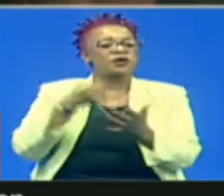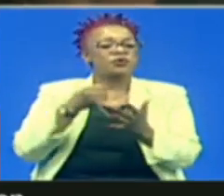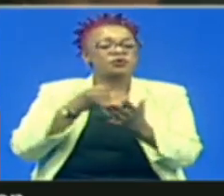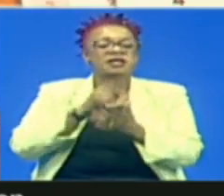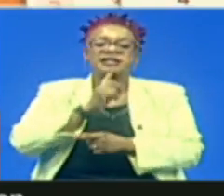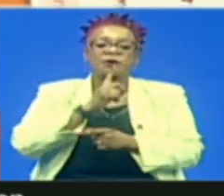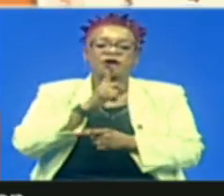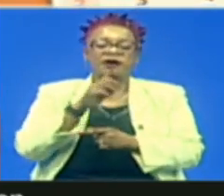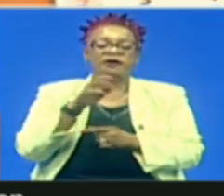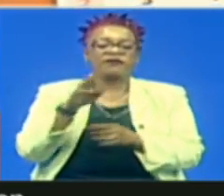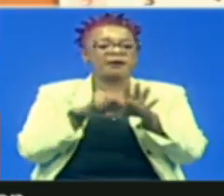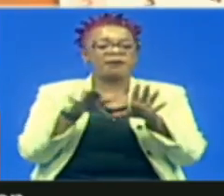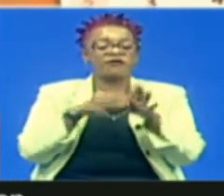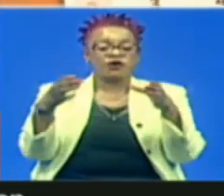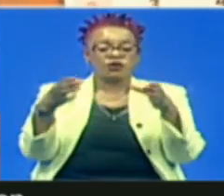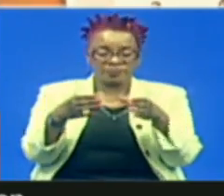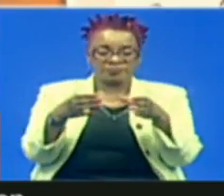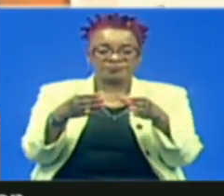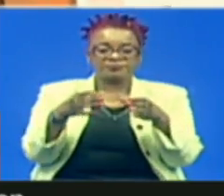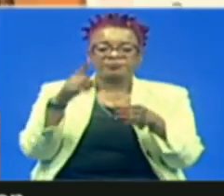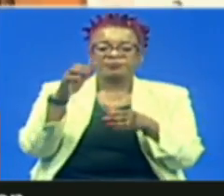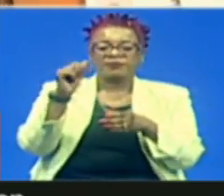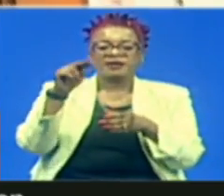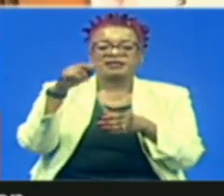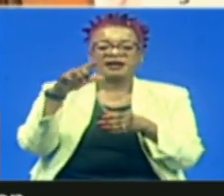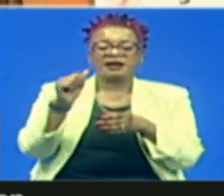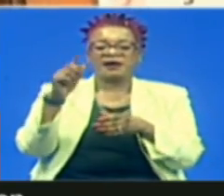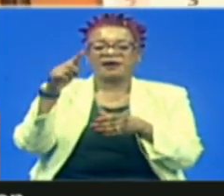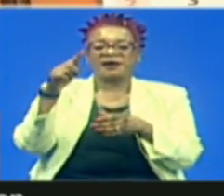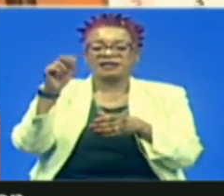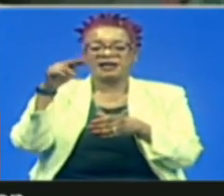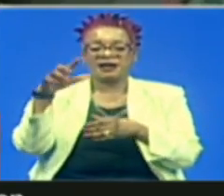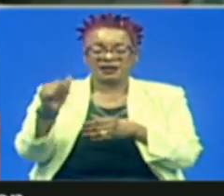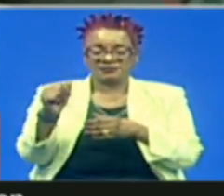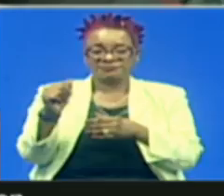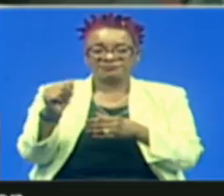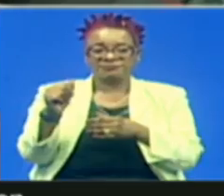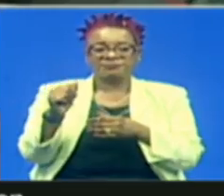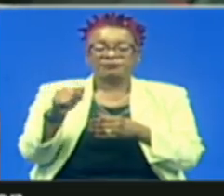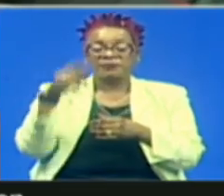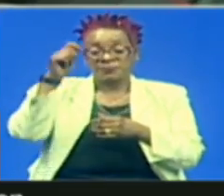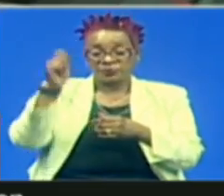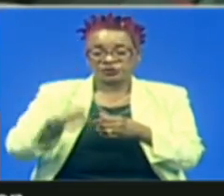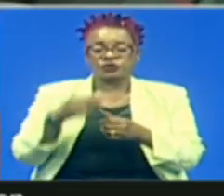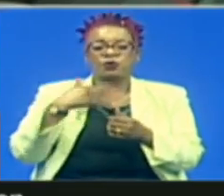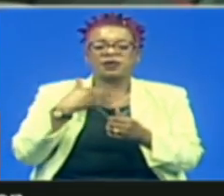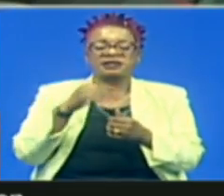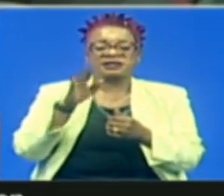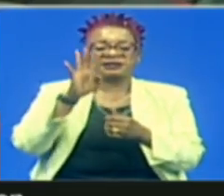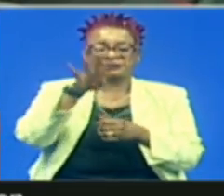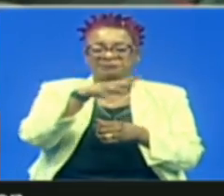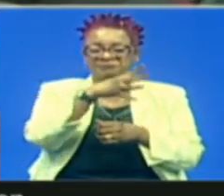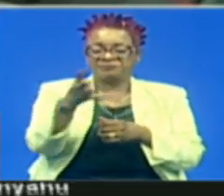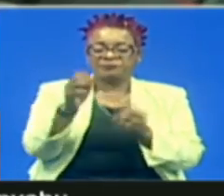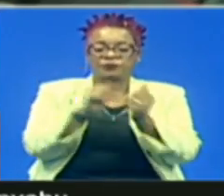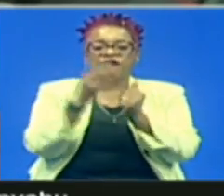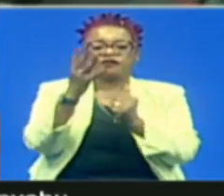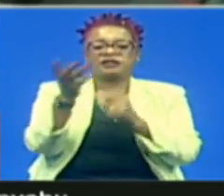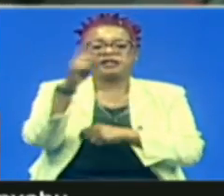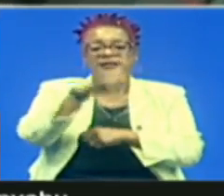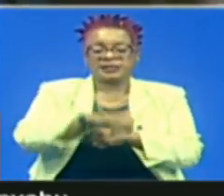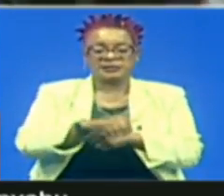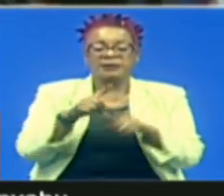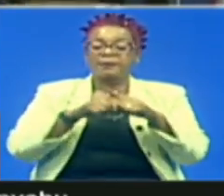the members of the group named Tanga Tanga. The prosecution had wanted Itumbi detained for 14 days, but